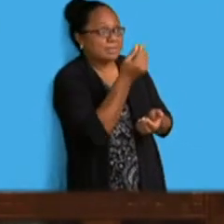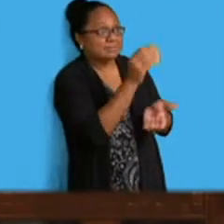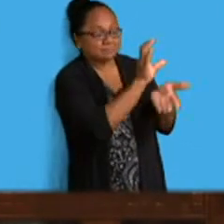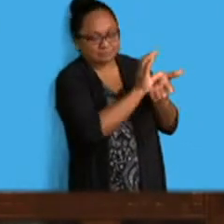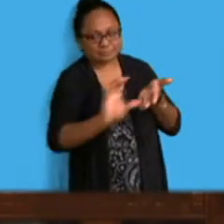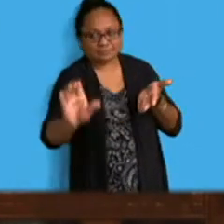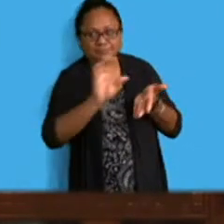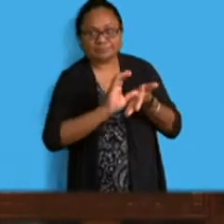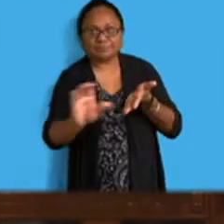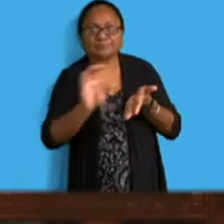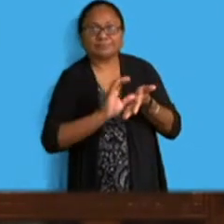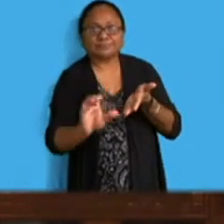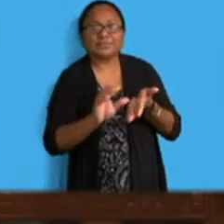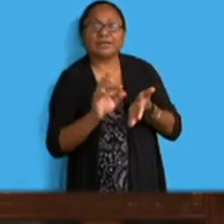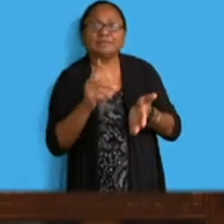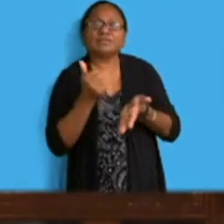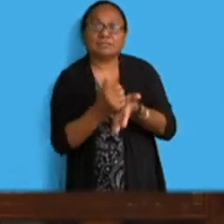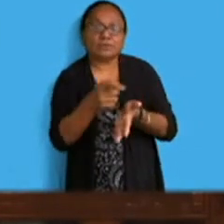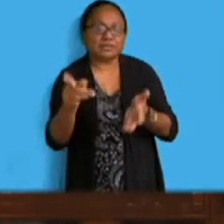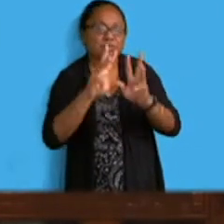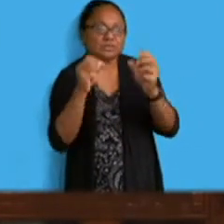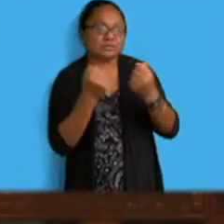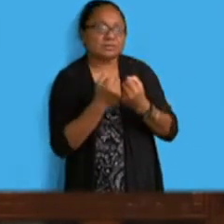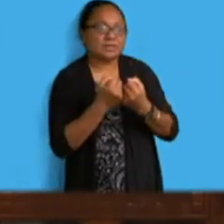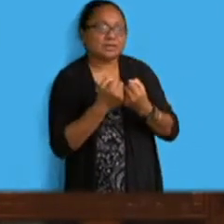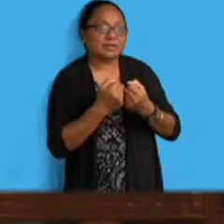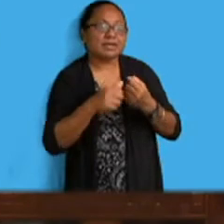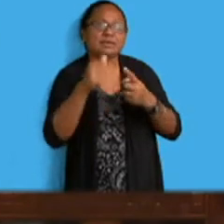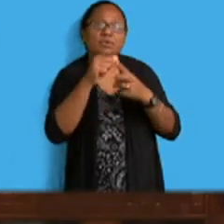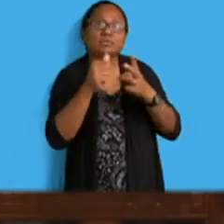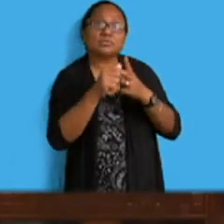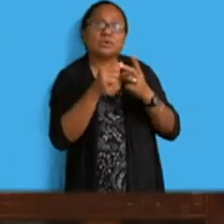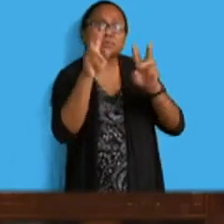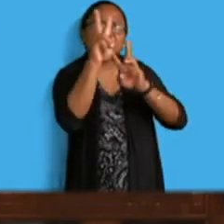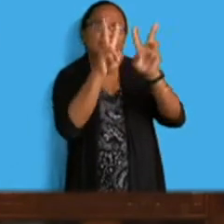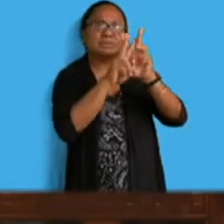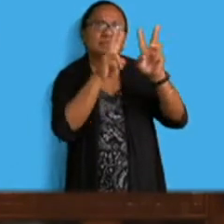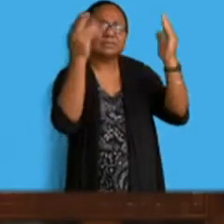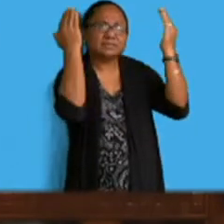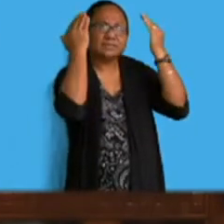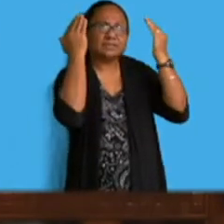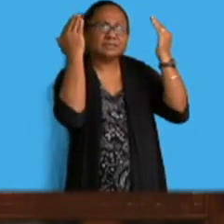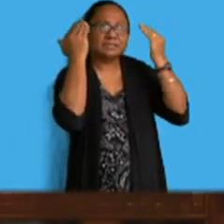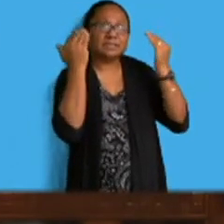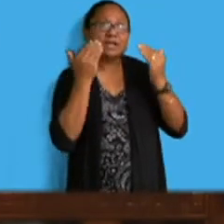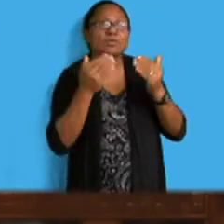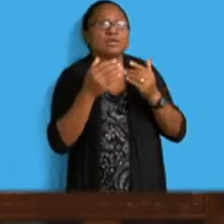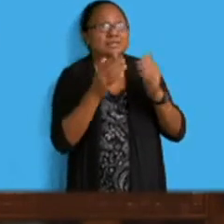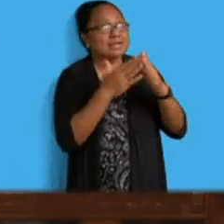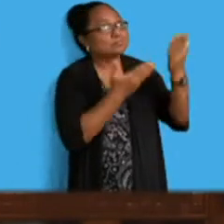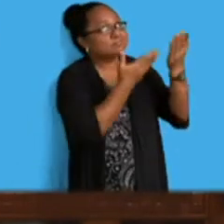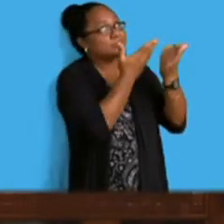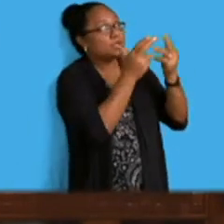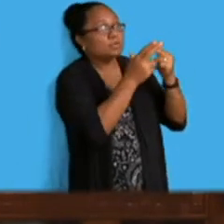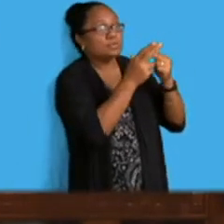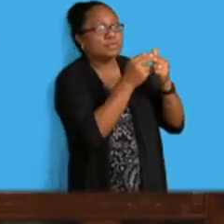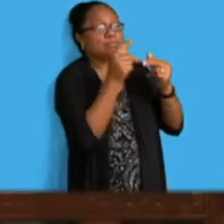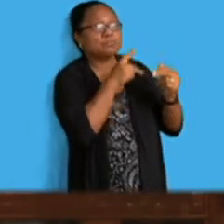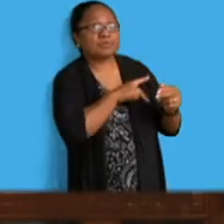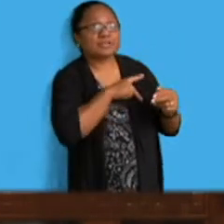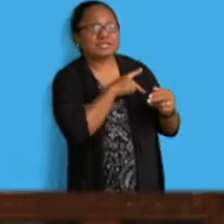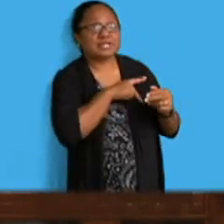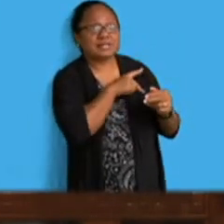externally organized workshops. We are also, Honourable Deputy Speaker, liaising with professional bodies to come and examine our